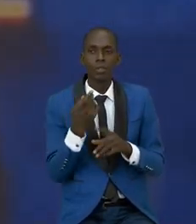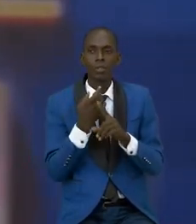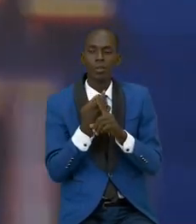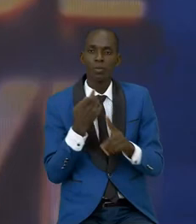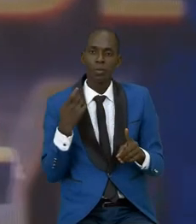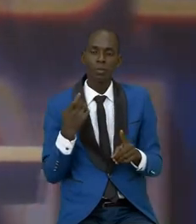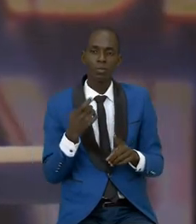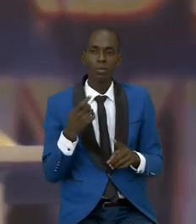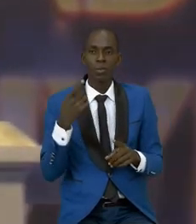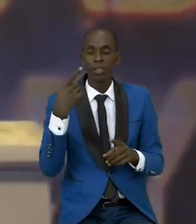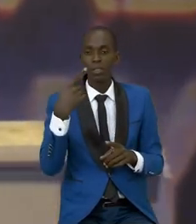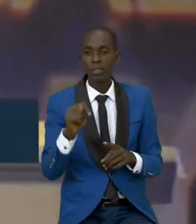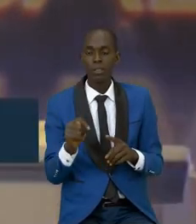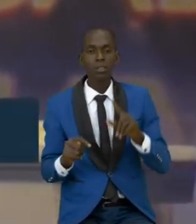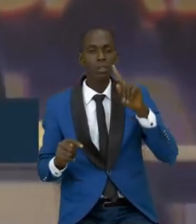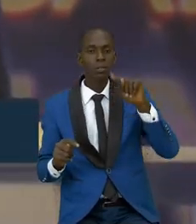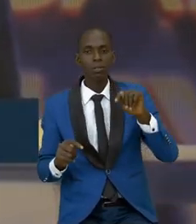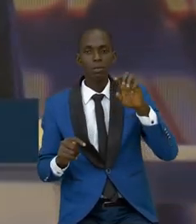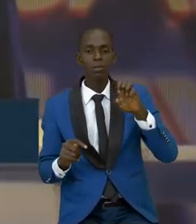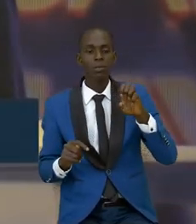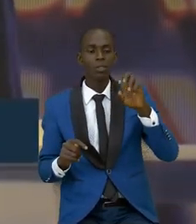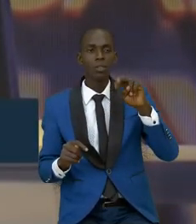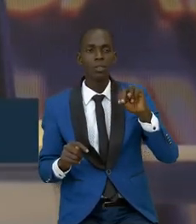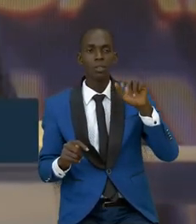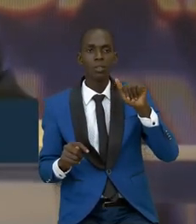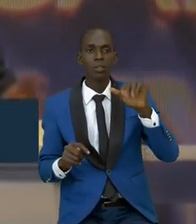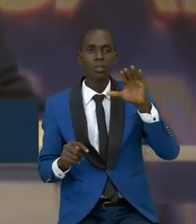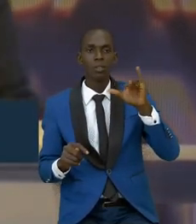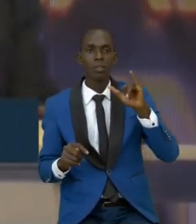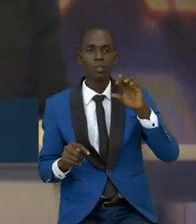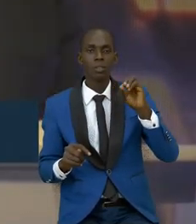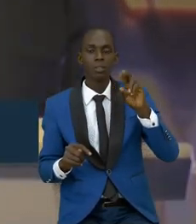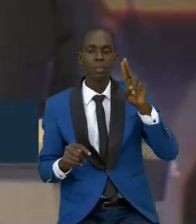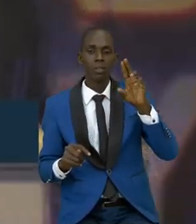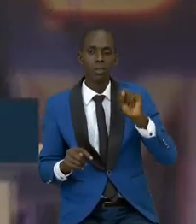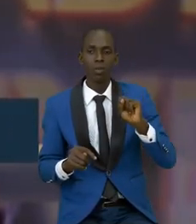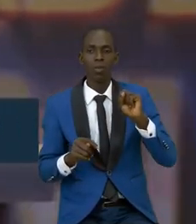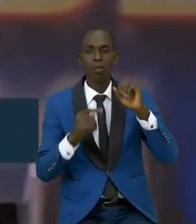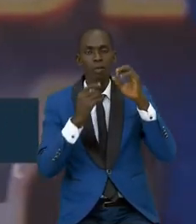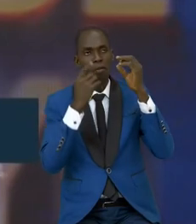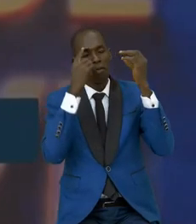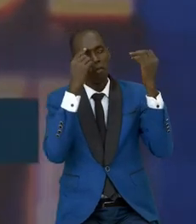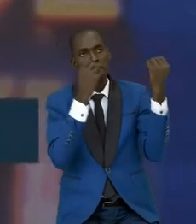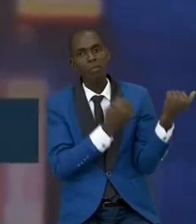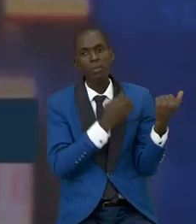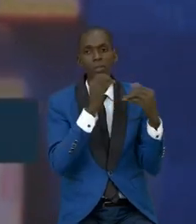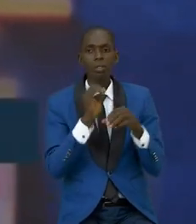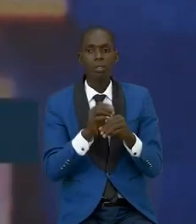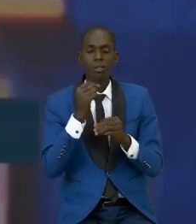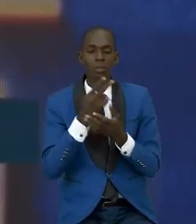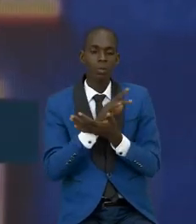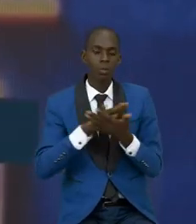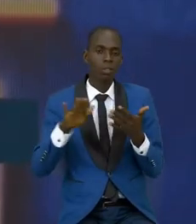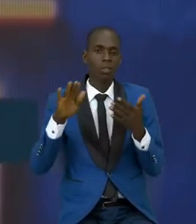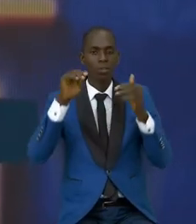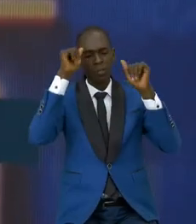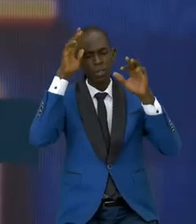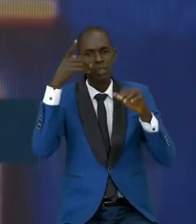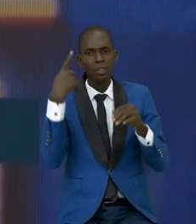tenacious faith in the Holy Father. Tenacious faith. A faith that will not give up.